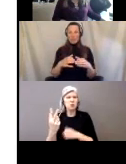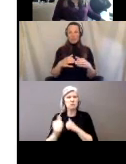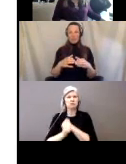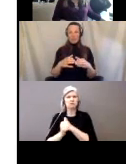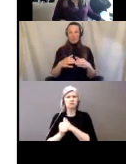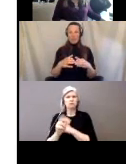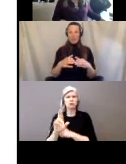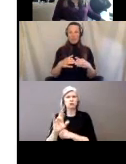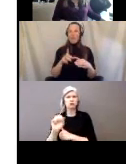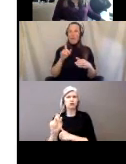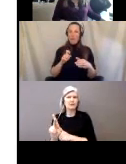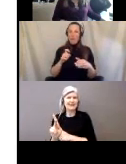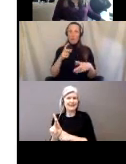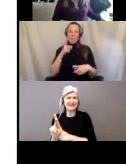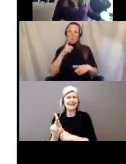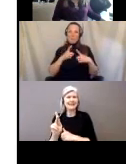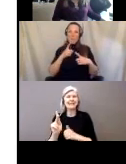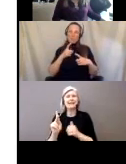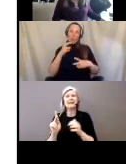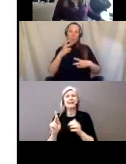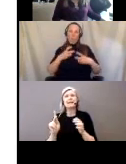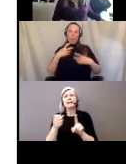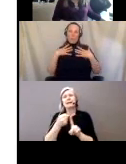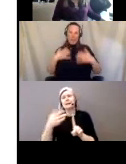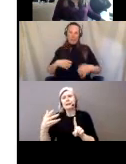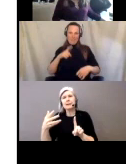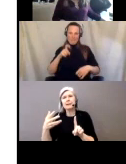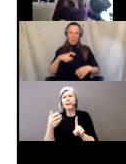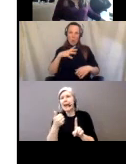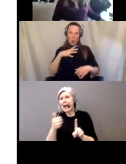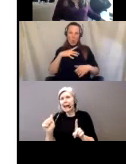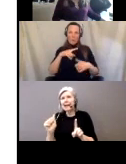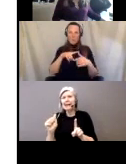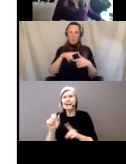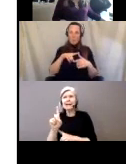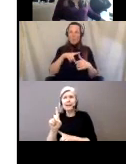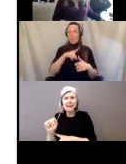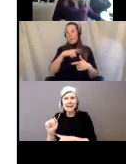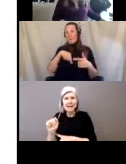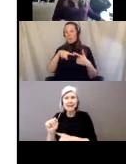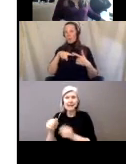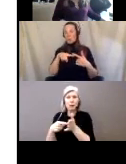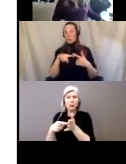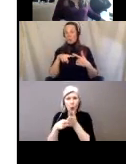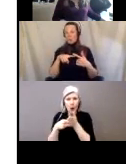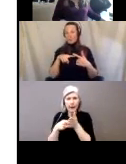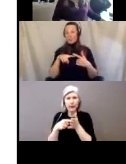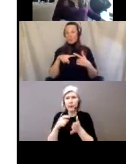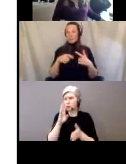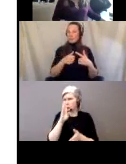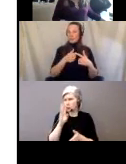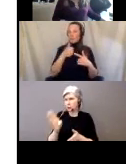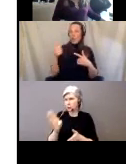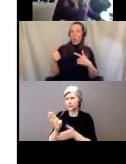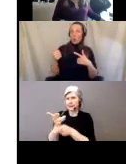listed as other disabilities requiring direct support care in the community. So